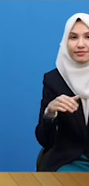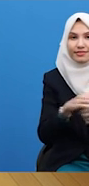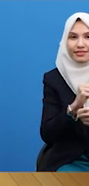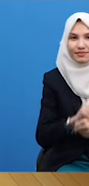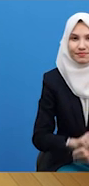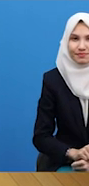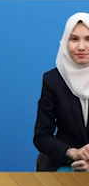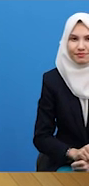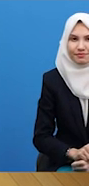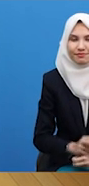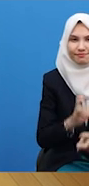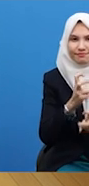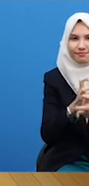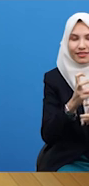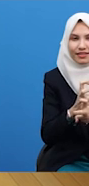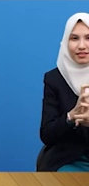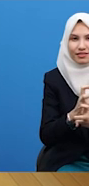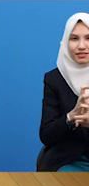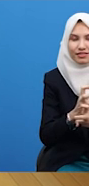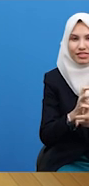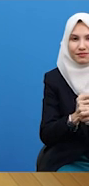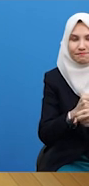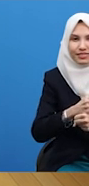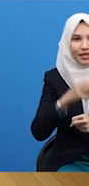It's hard for me to make up my mind.